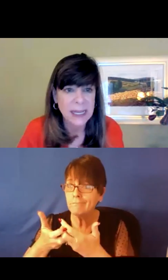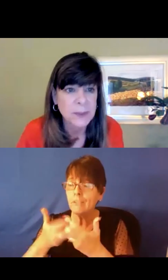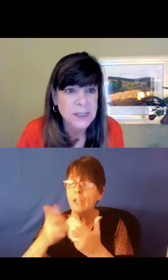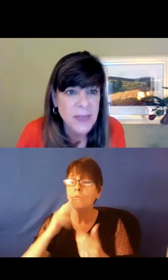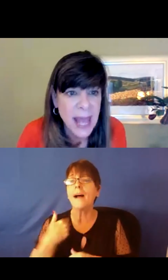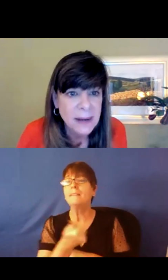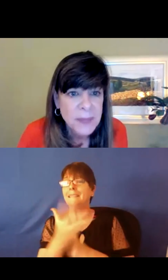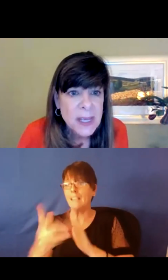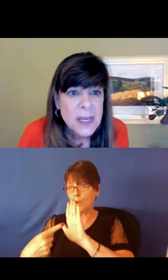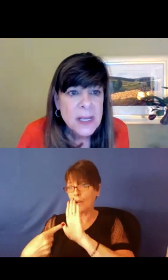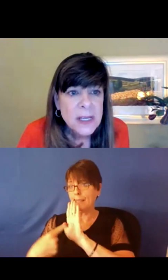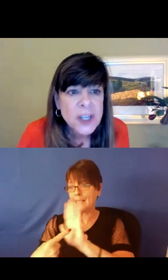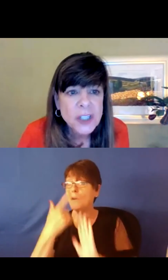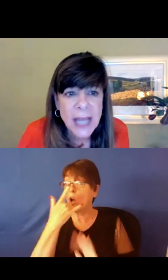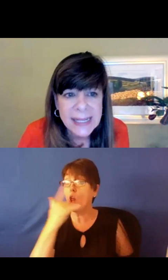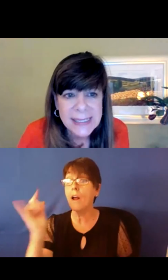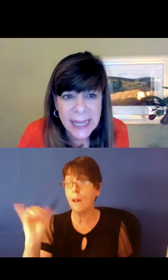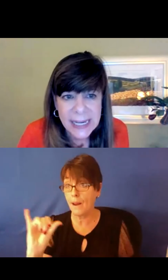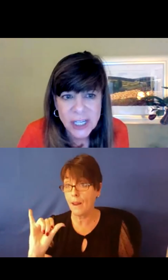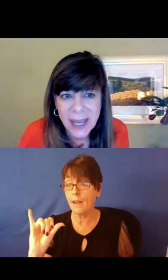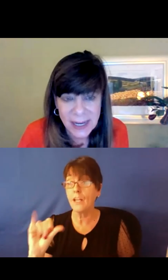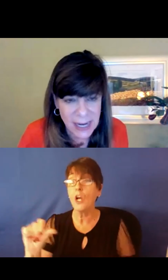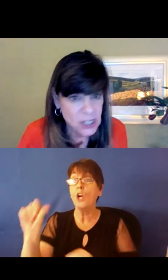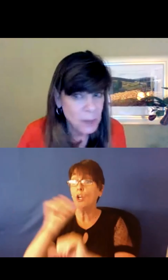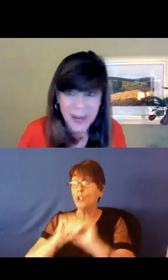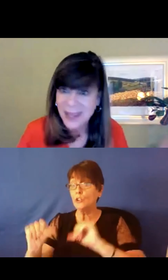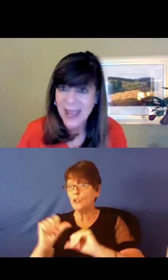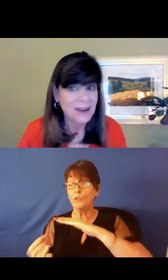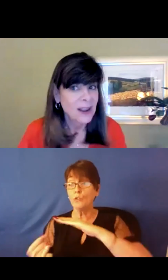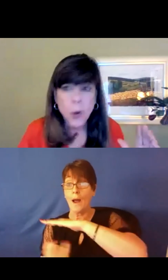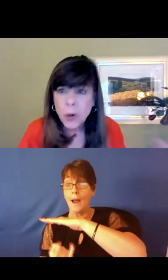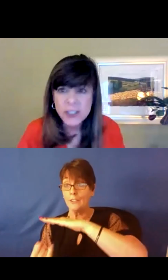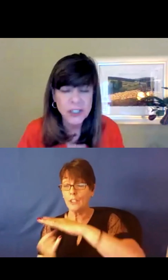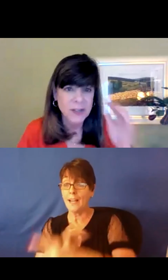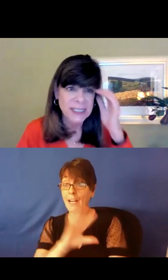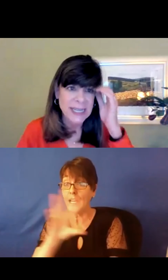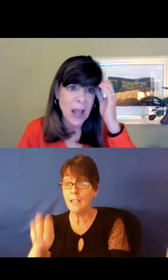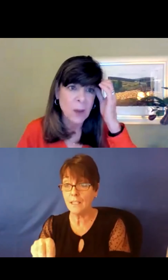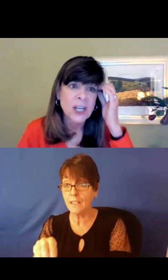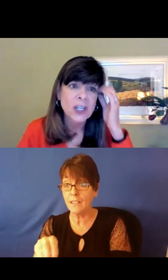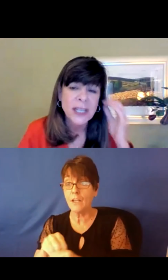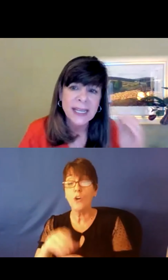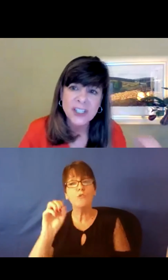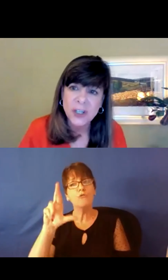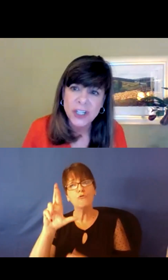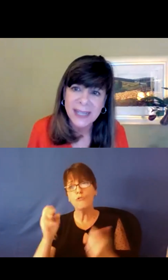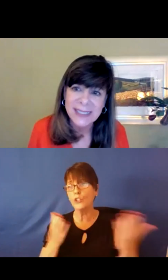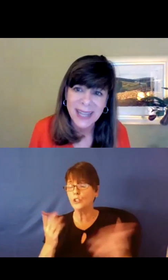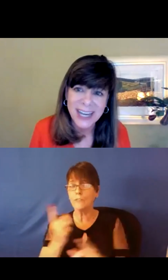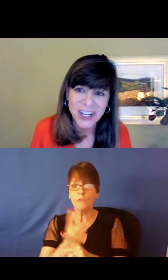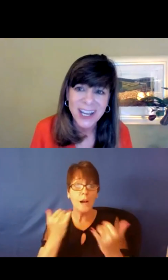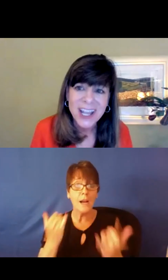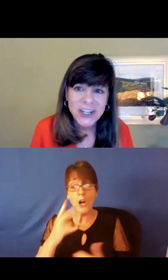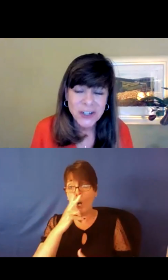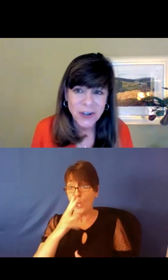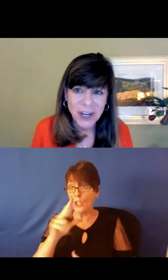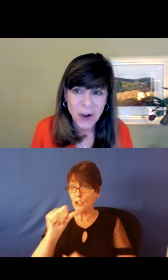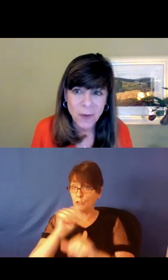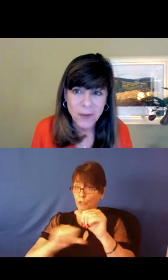several examples of that. Social isolation and engagement, again, core service now. And in looking at social